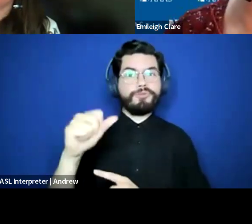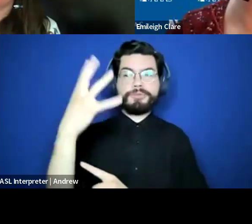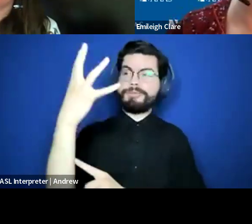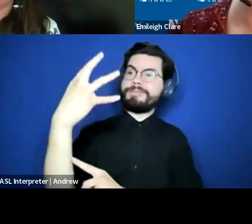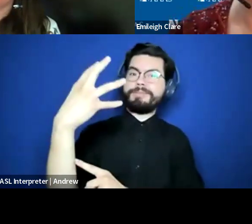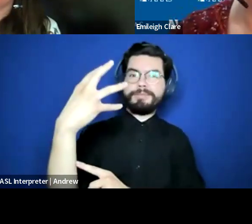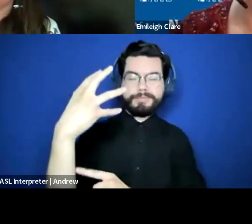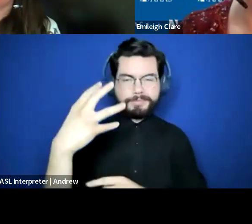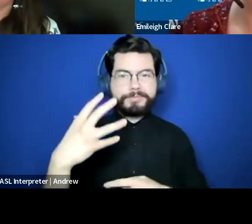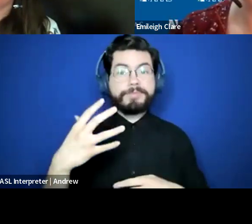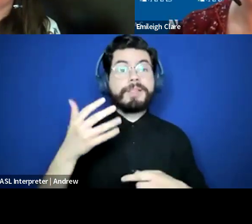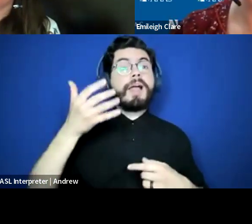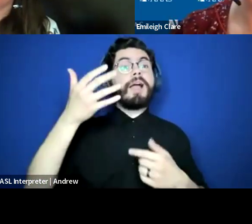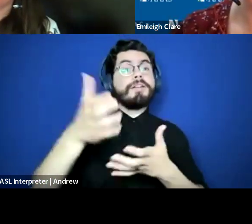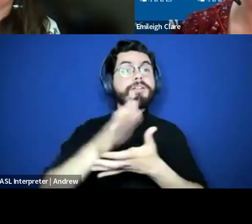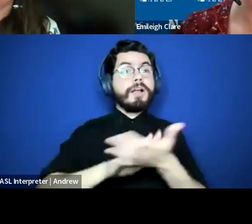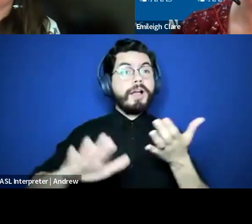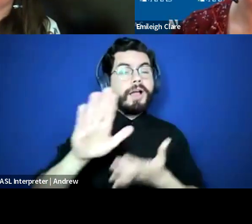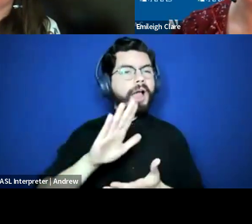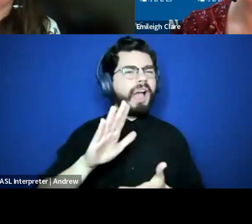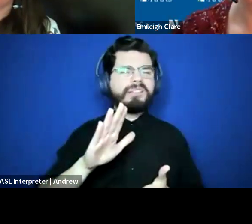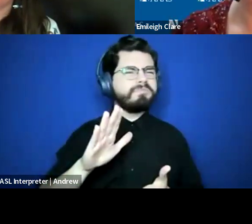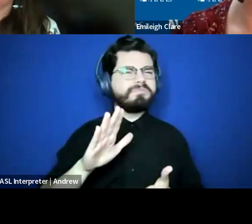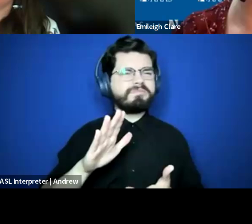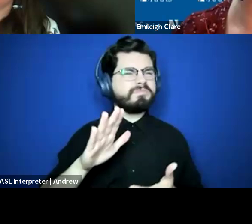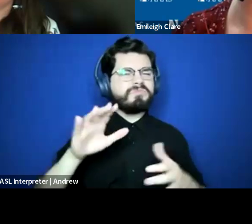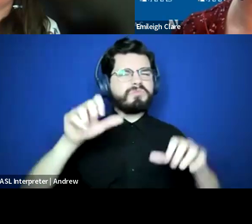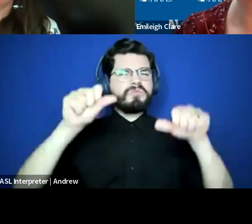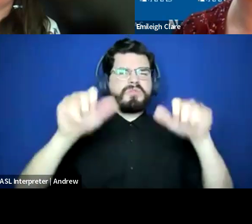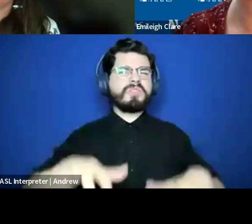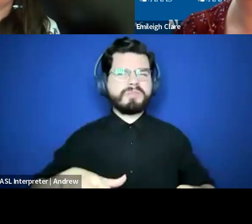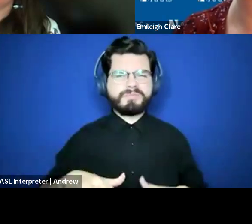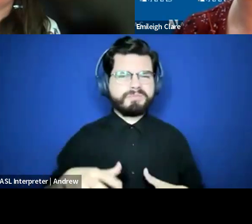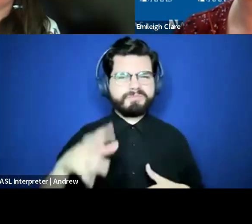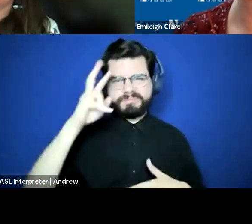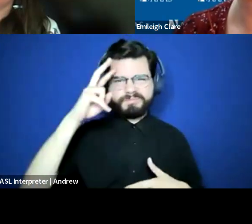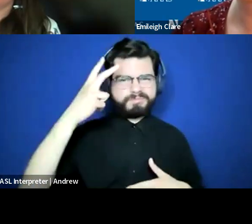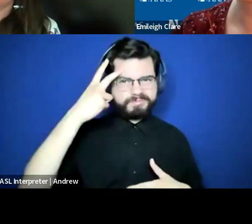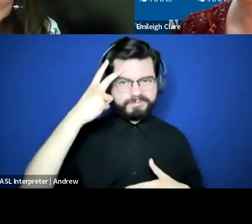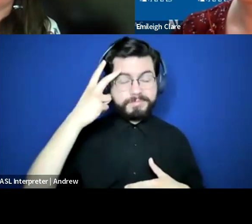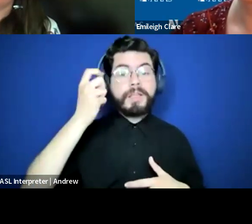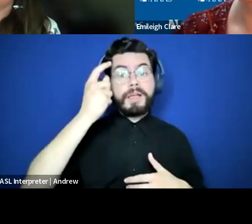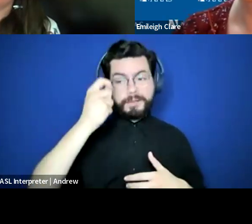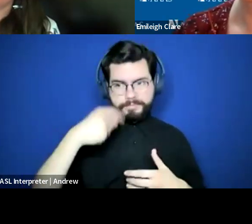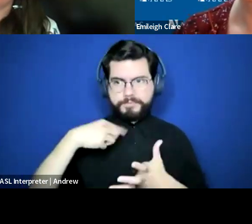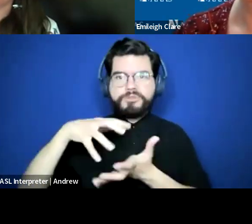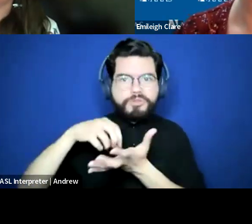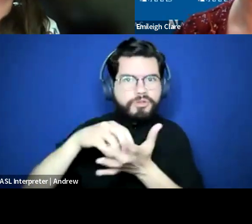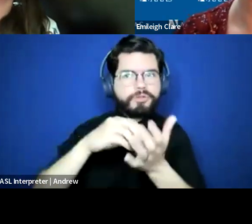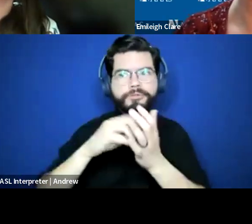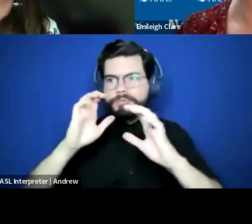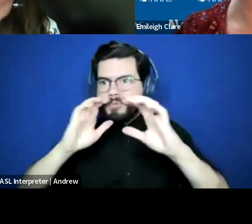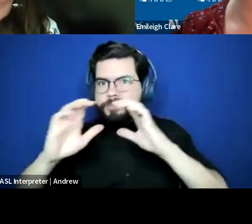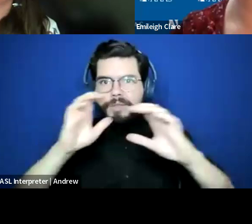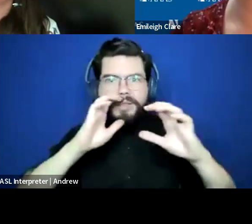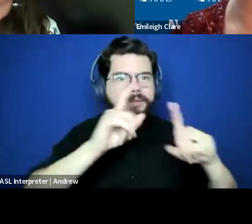college, thought to myself, I don't want to do that. But I loved, learning how to communicate in all the different ways. And so I added earth science